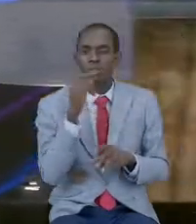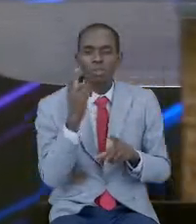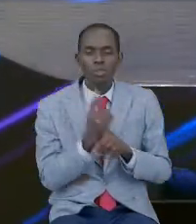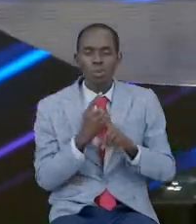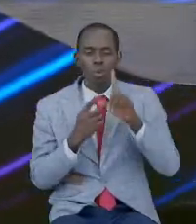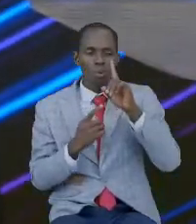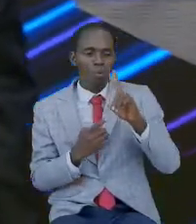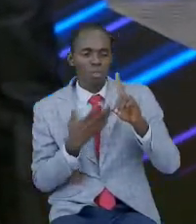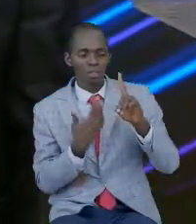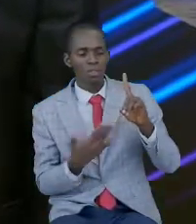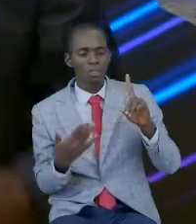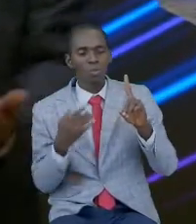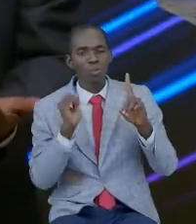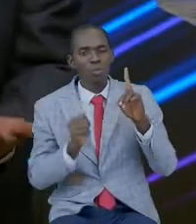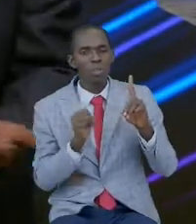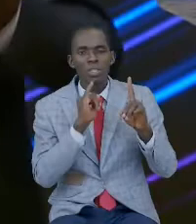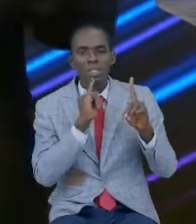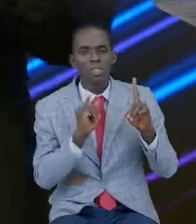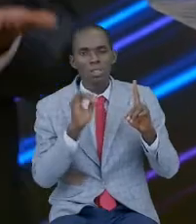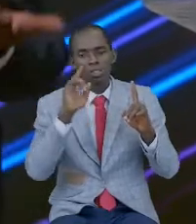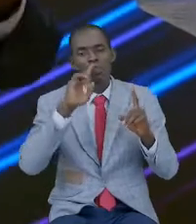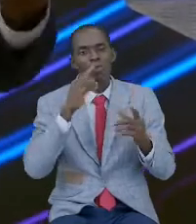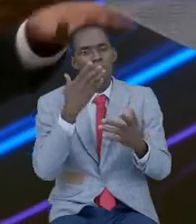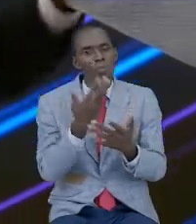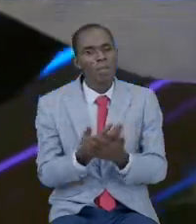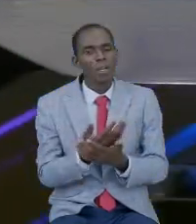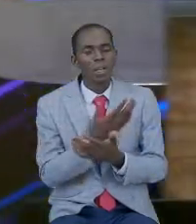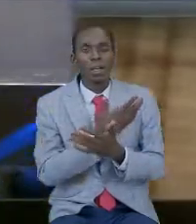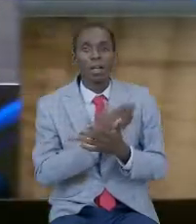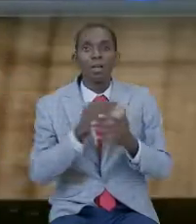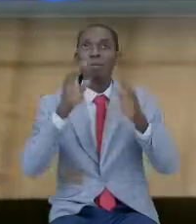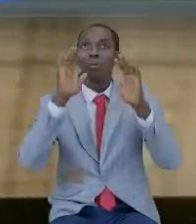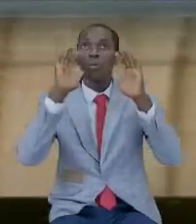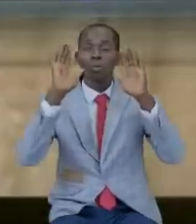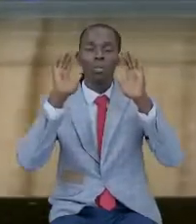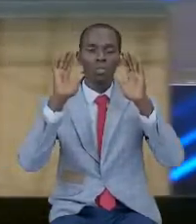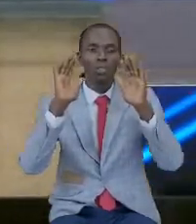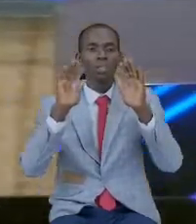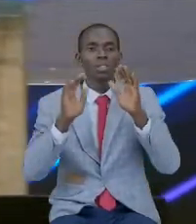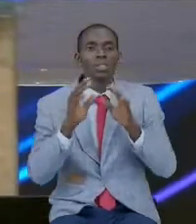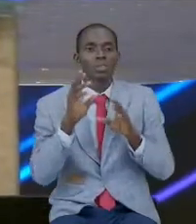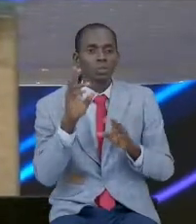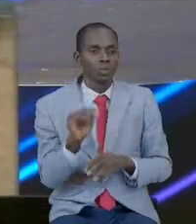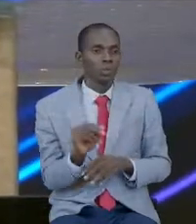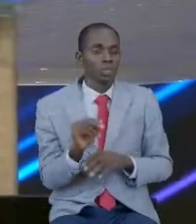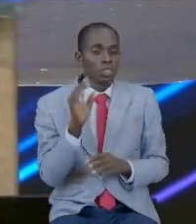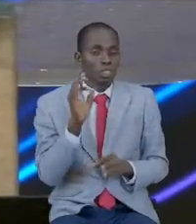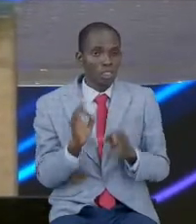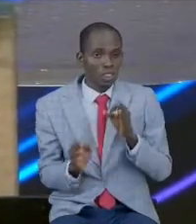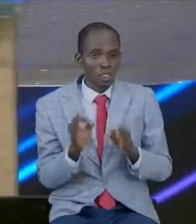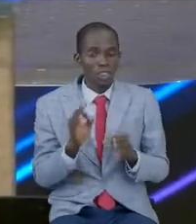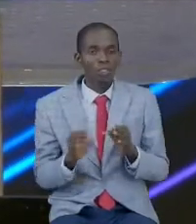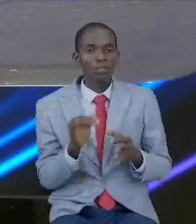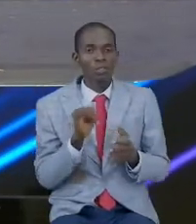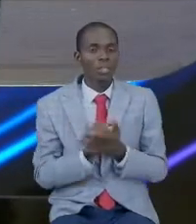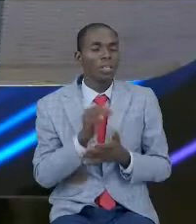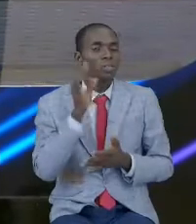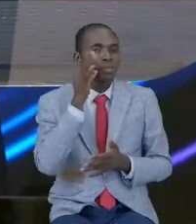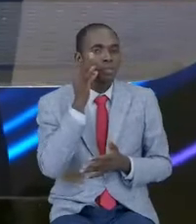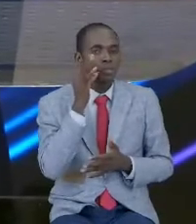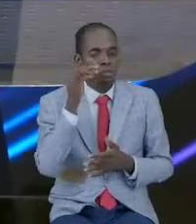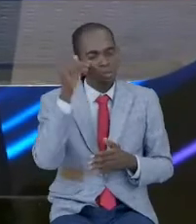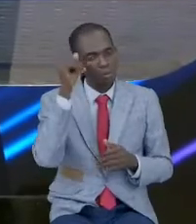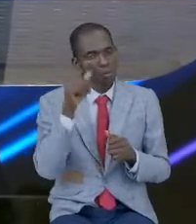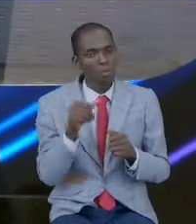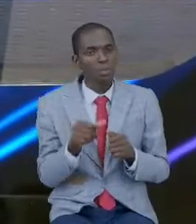signs and wonders all the time. No, if thou put the brethren in remembrance of